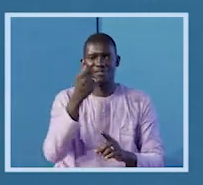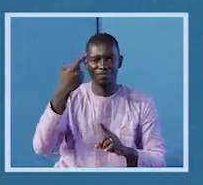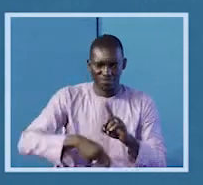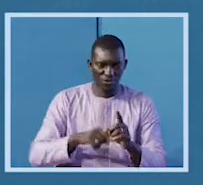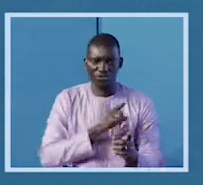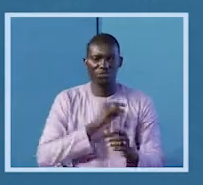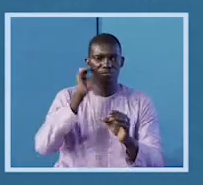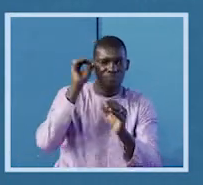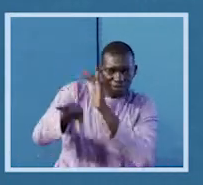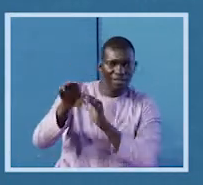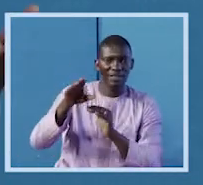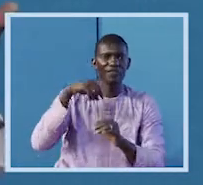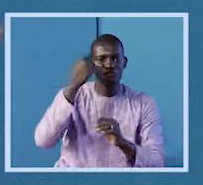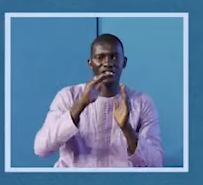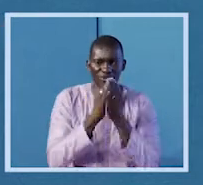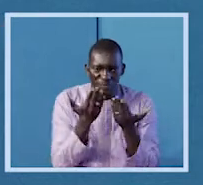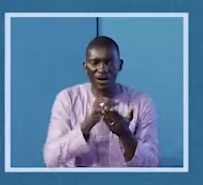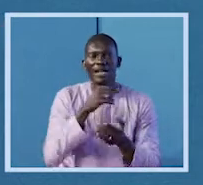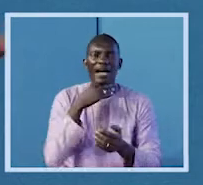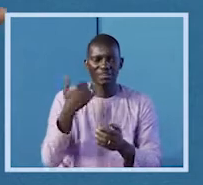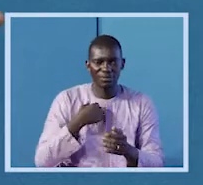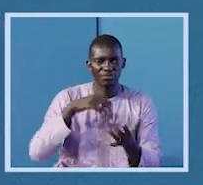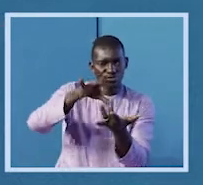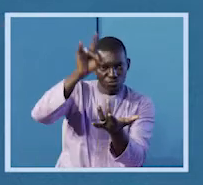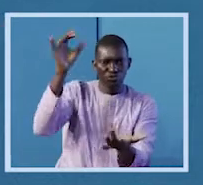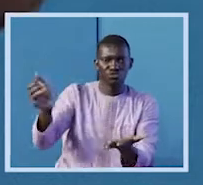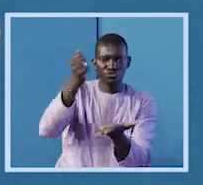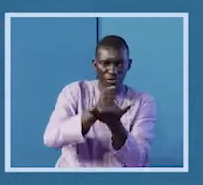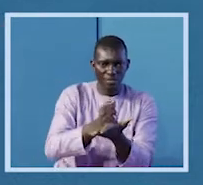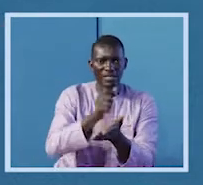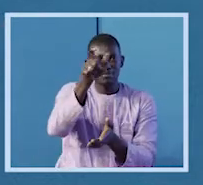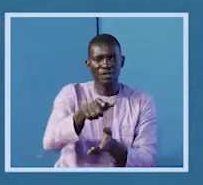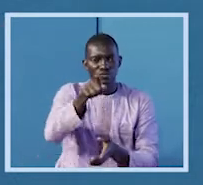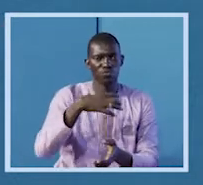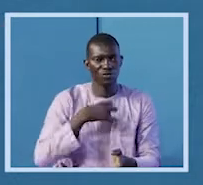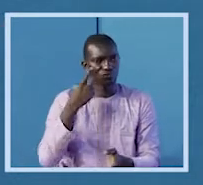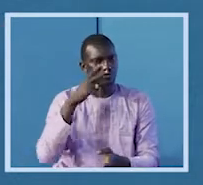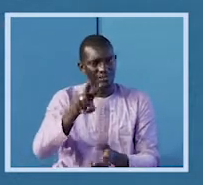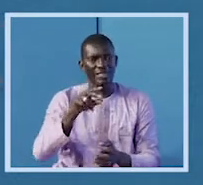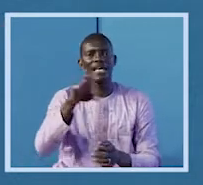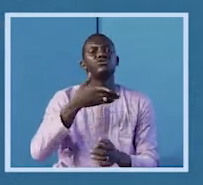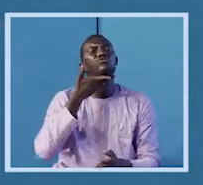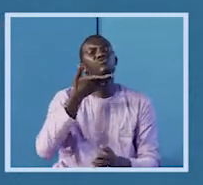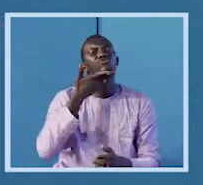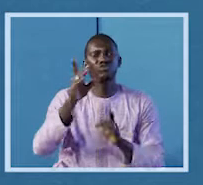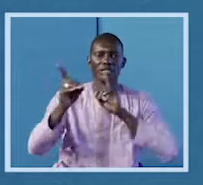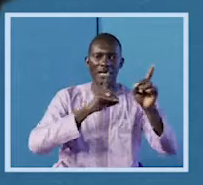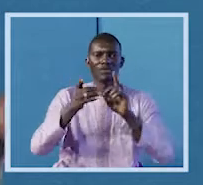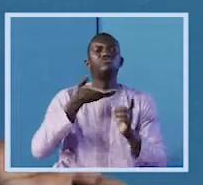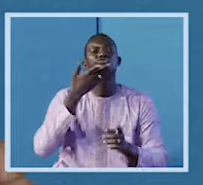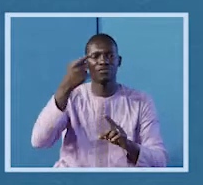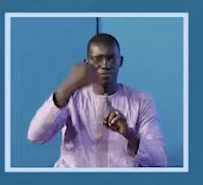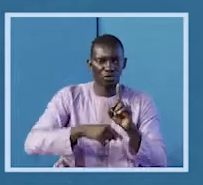just post it on social media and ask you guys to actually nominate the person that you want to see on Youth Dialogue as our Youth of the Month. We saw a